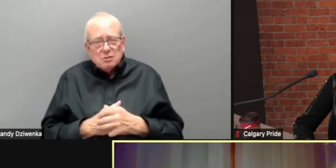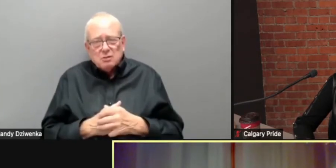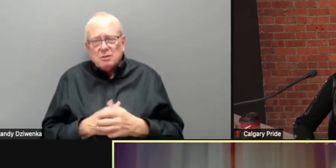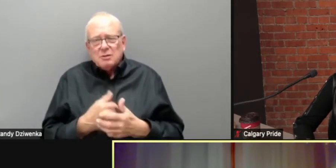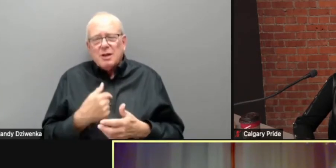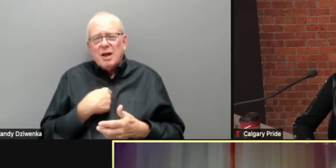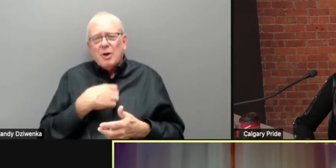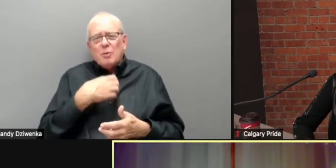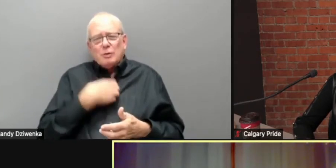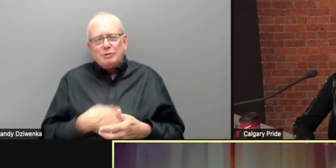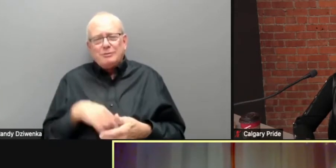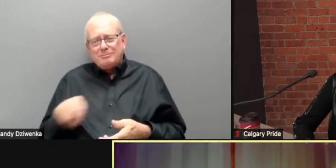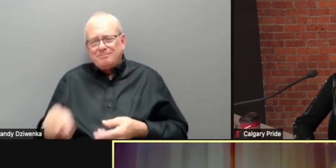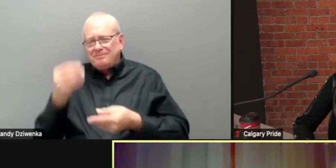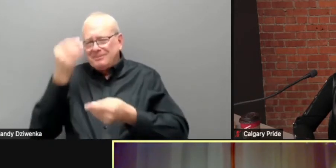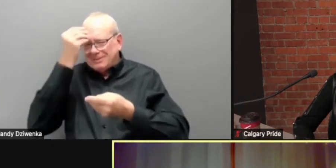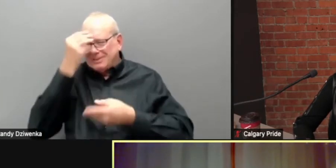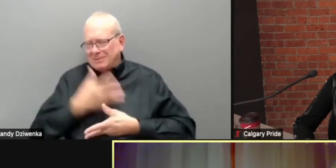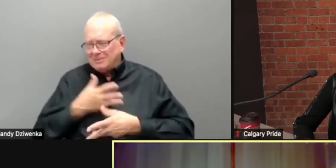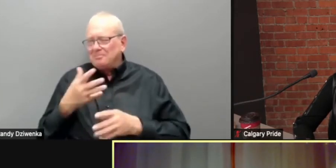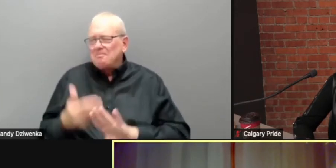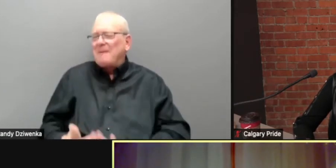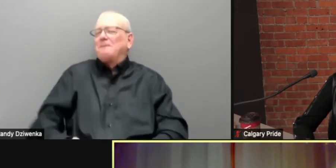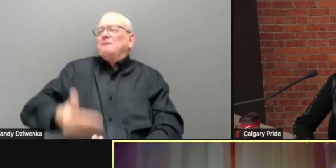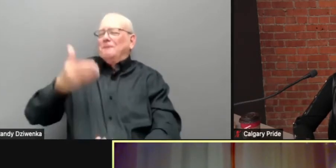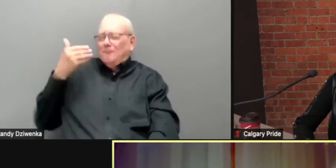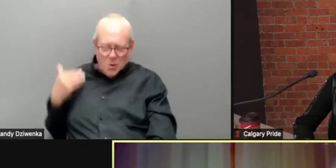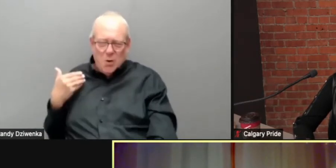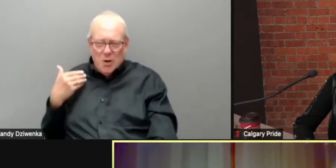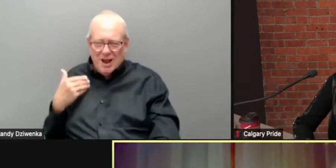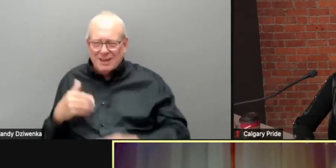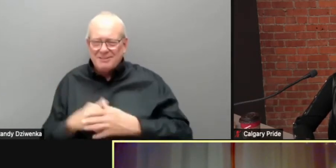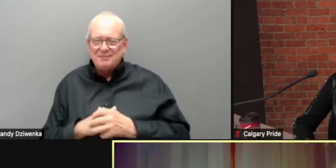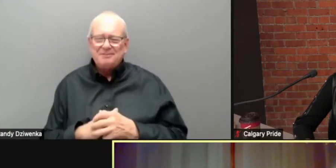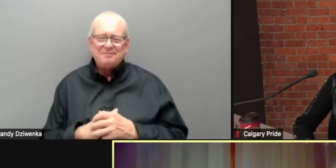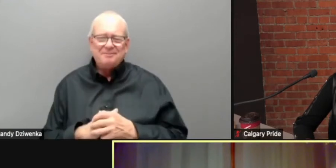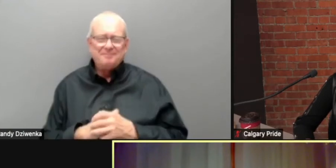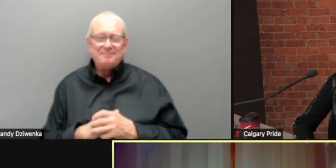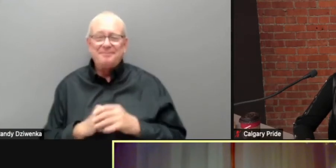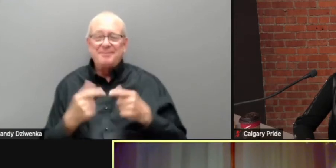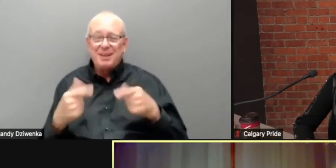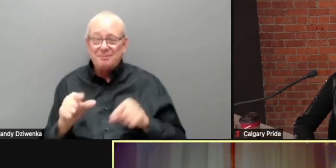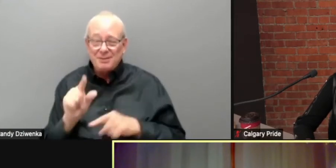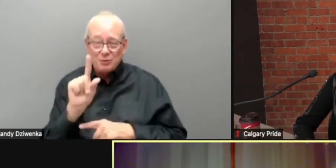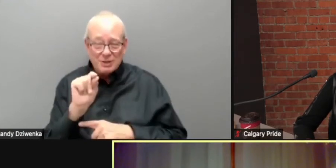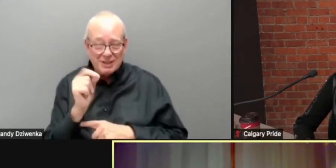which was when he was much older, because it was a struggle for him, a big struggle for him.